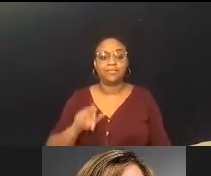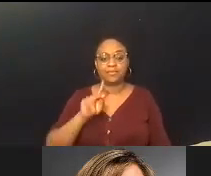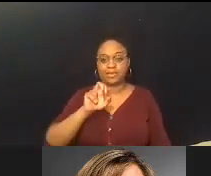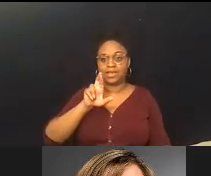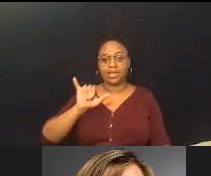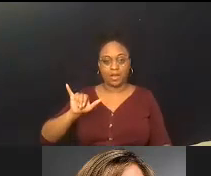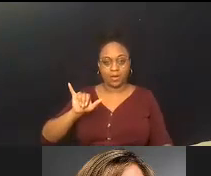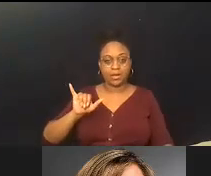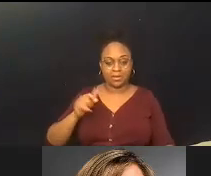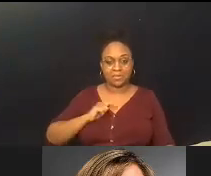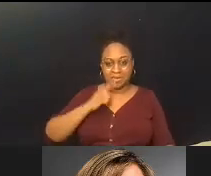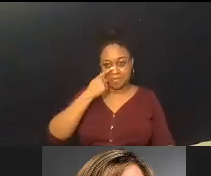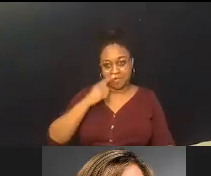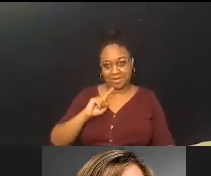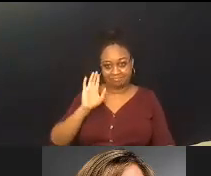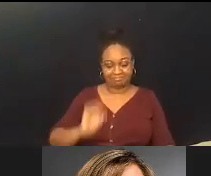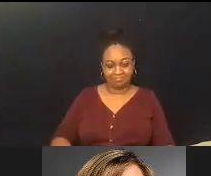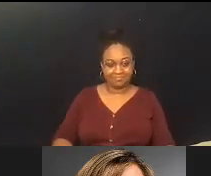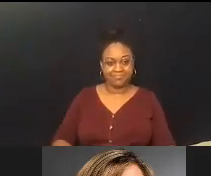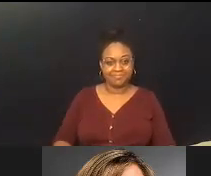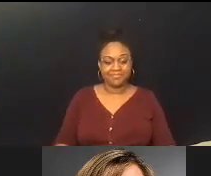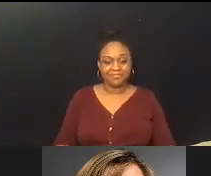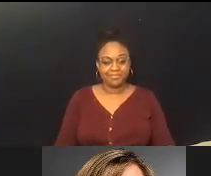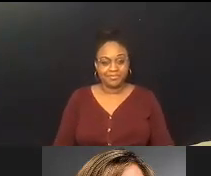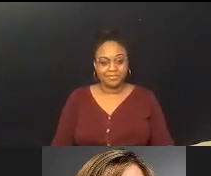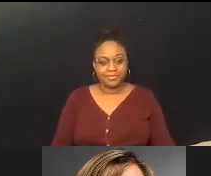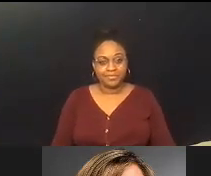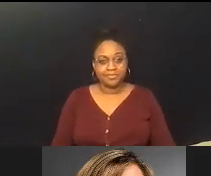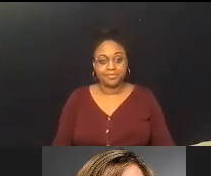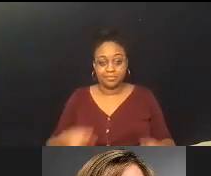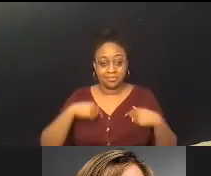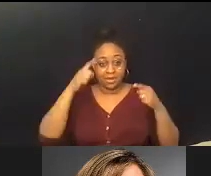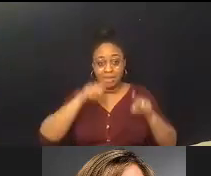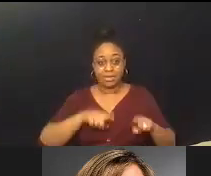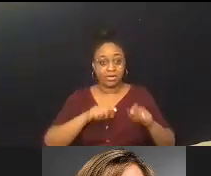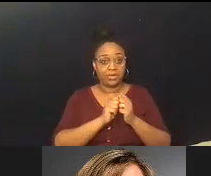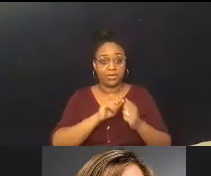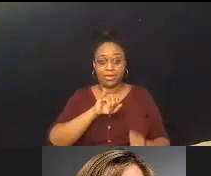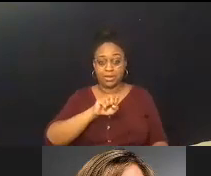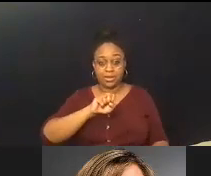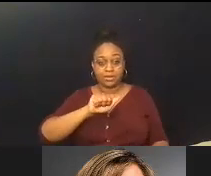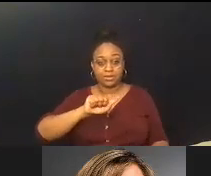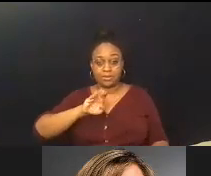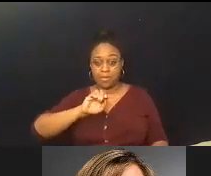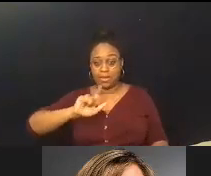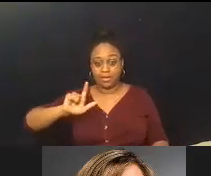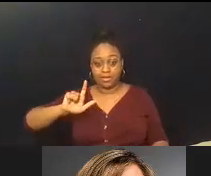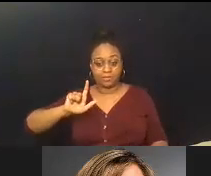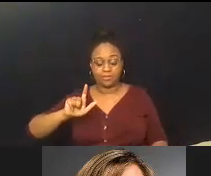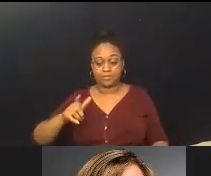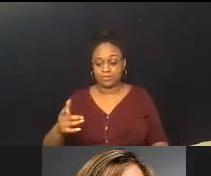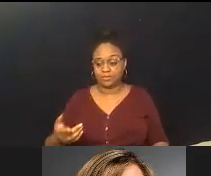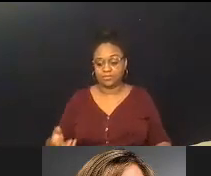I guess I can go. I agree with you, Isabel. I don't